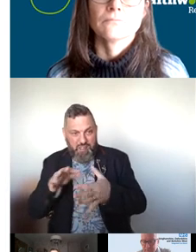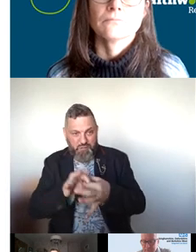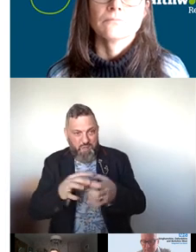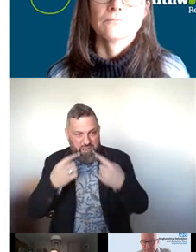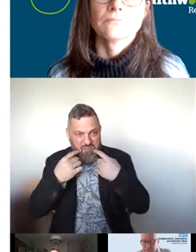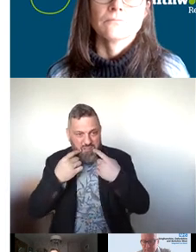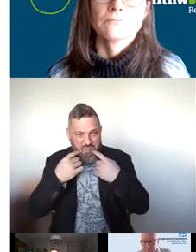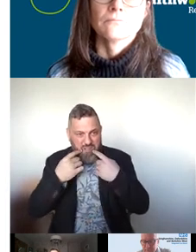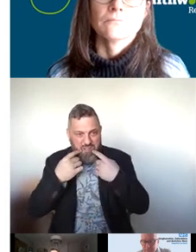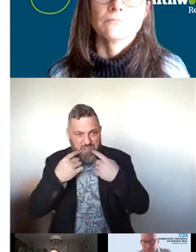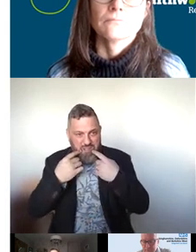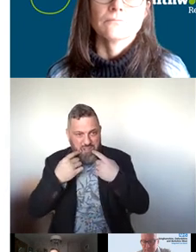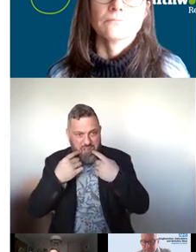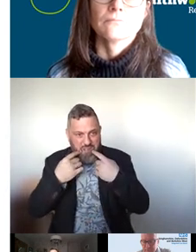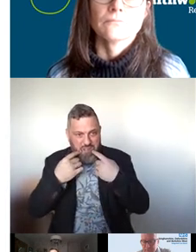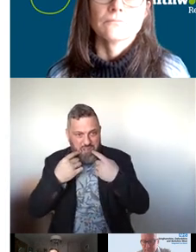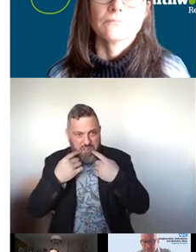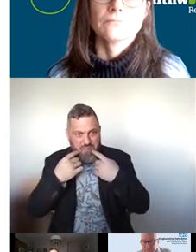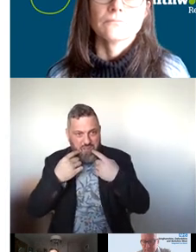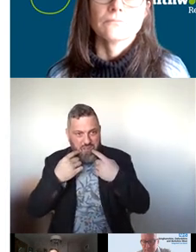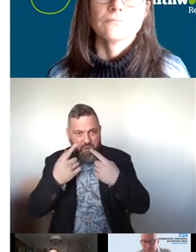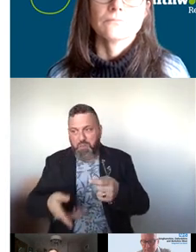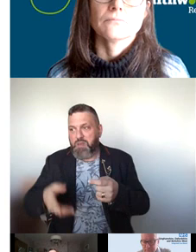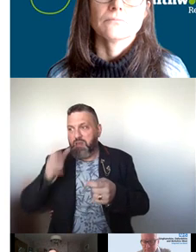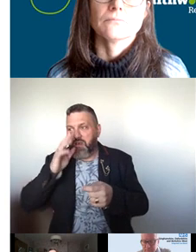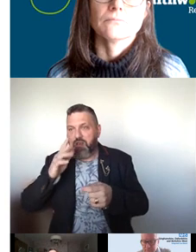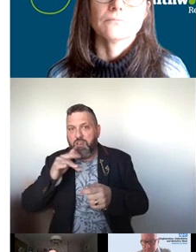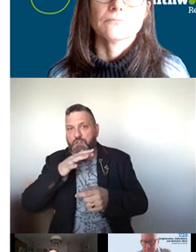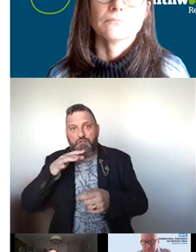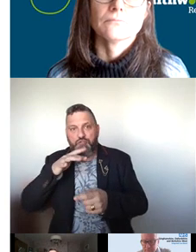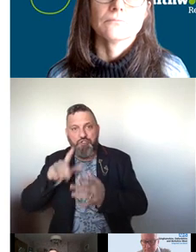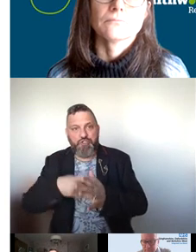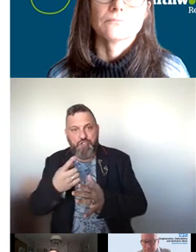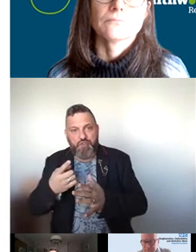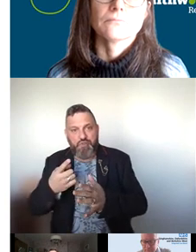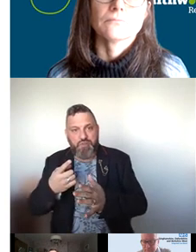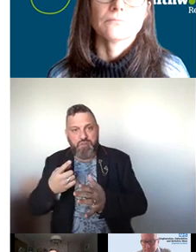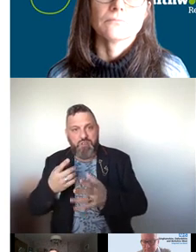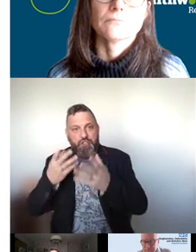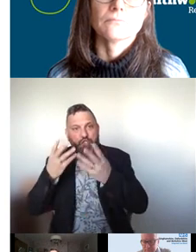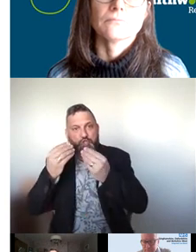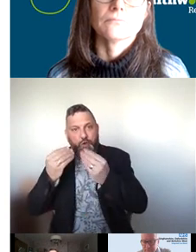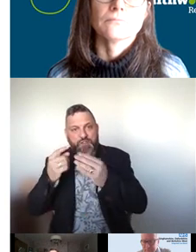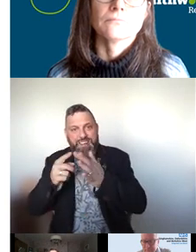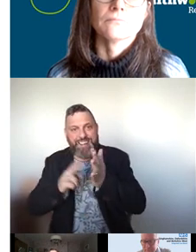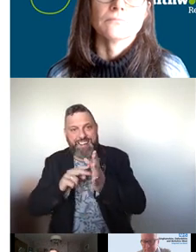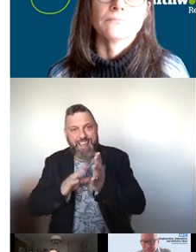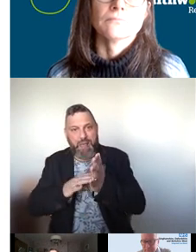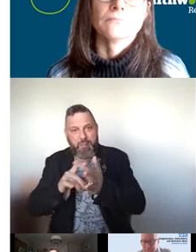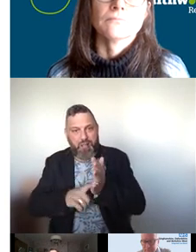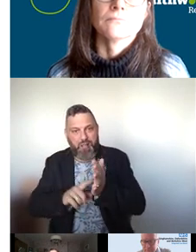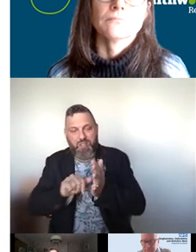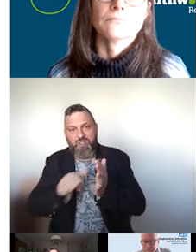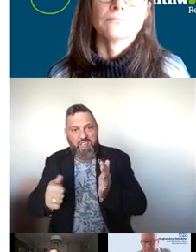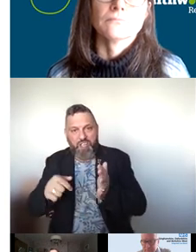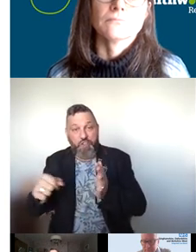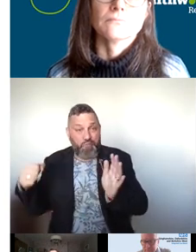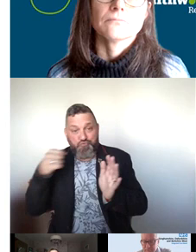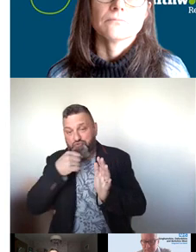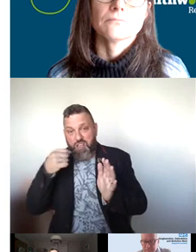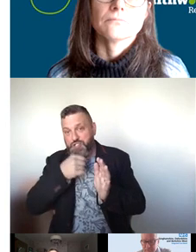then go and brush their teeth before they're in school. And what pure fruit juice does, it softens the enamel. So if you then go and brush your teeth straight